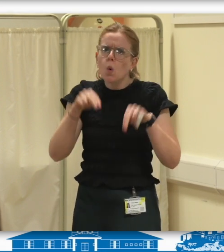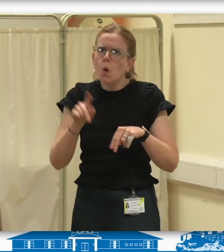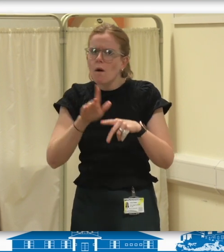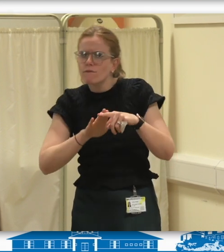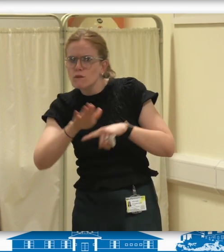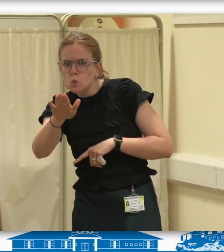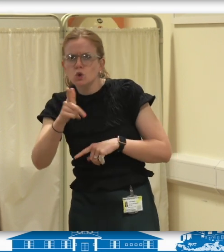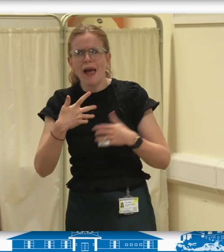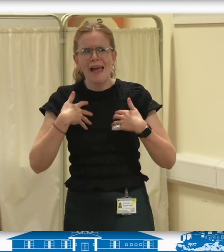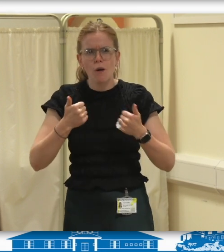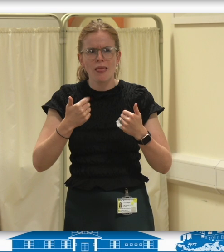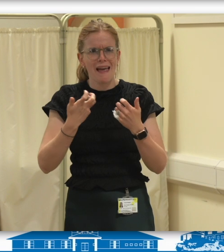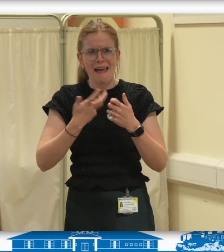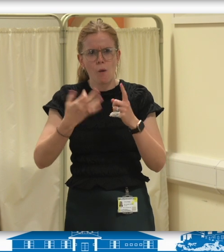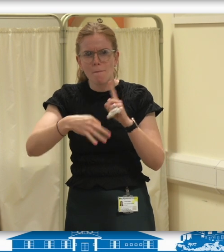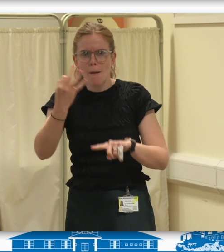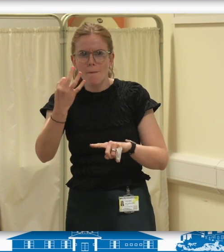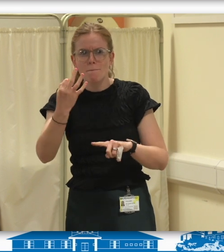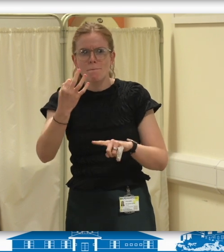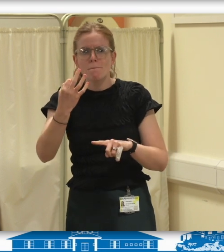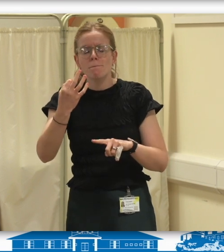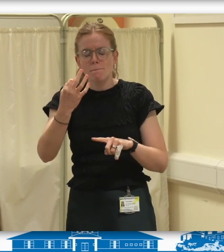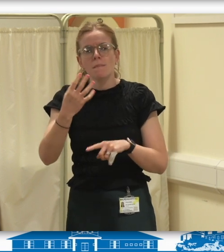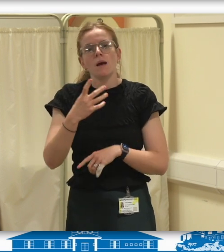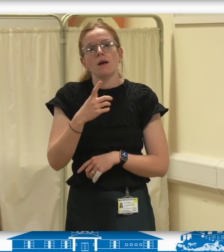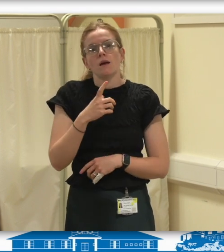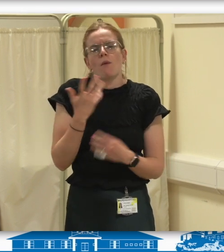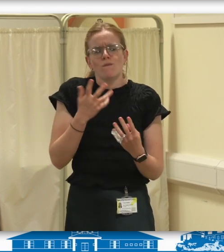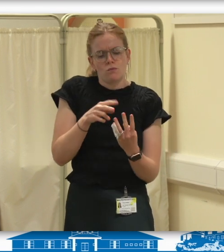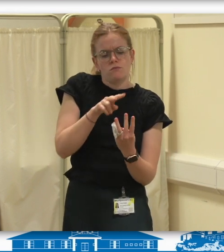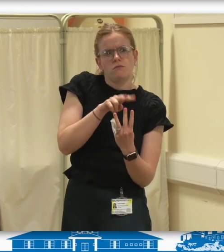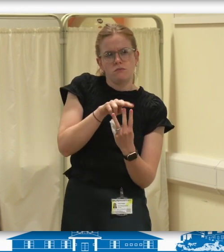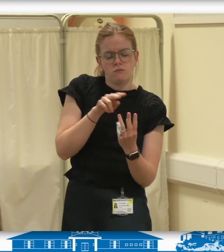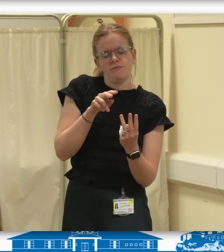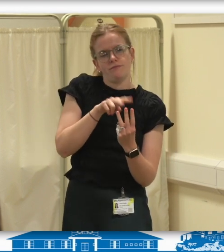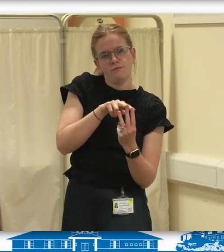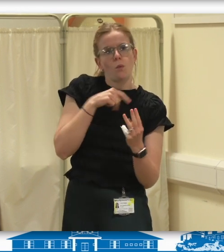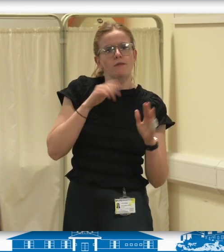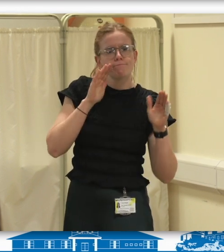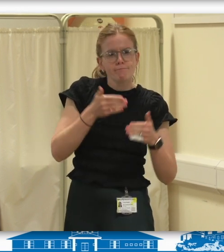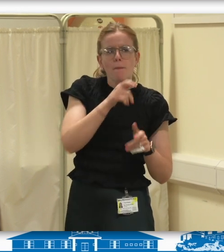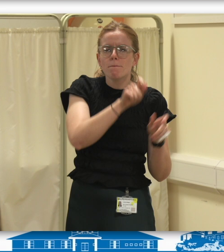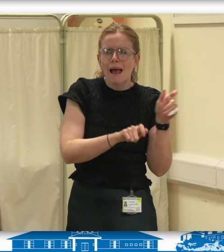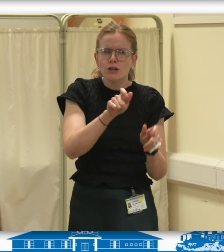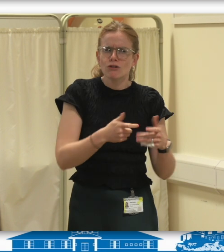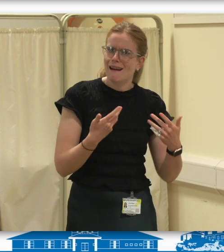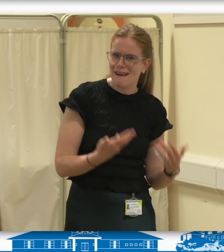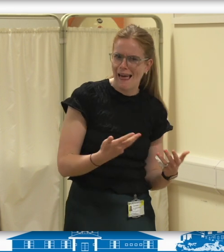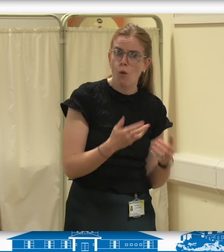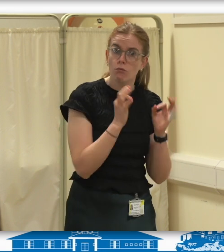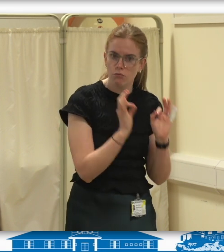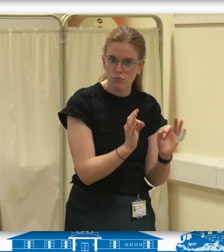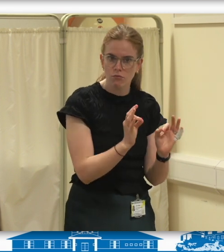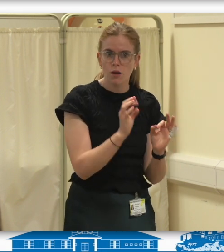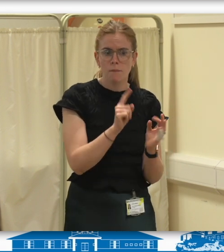it is today, because whilst the first two activities are all about our patients here and now, we all know that there'll be